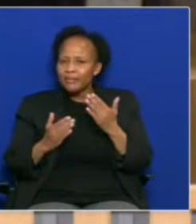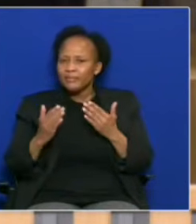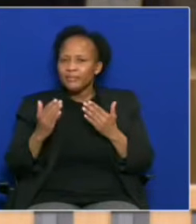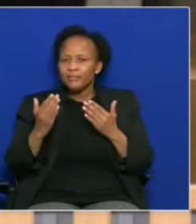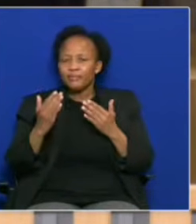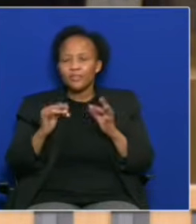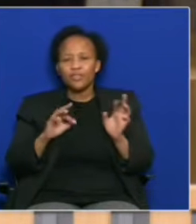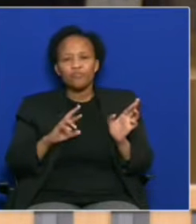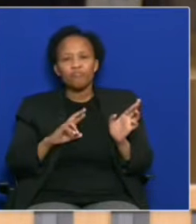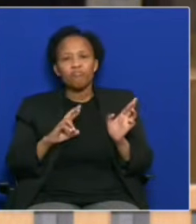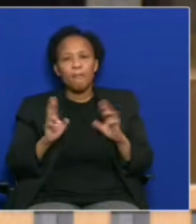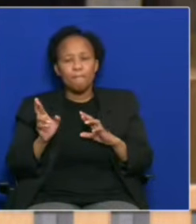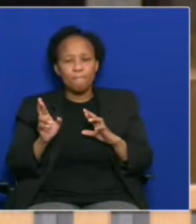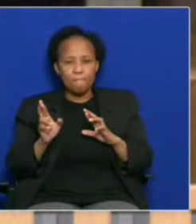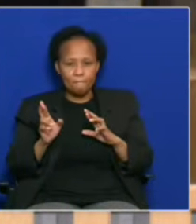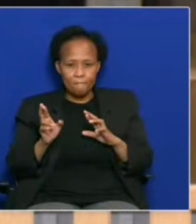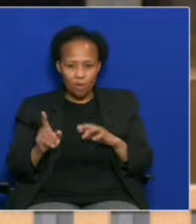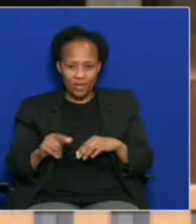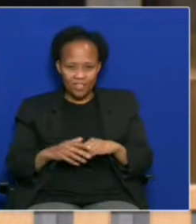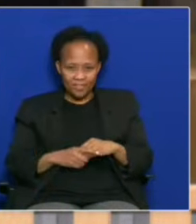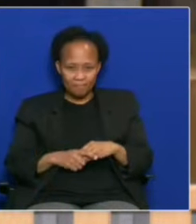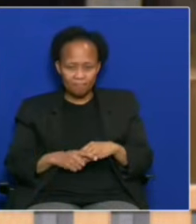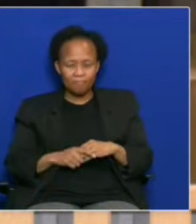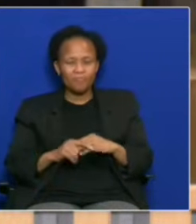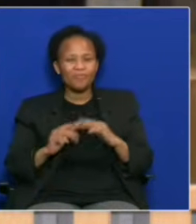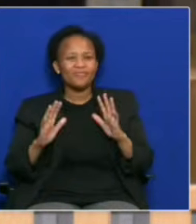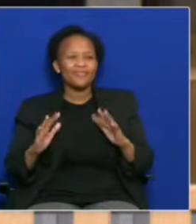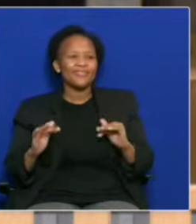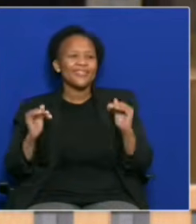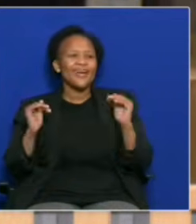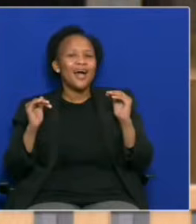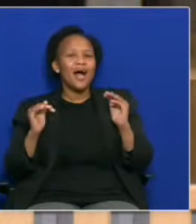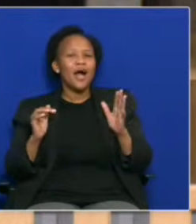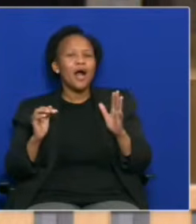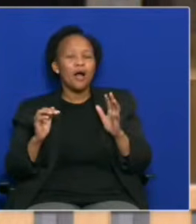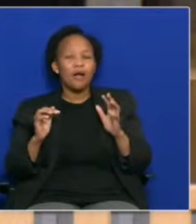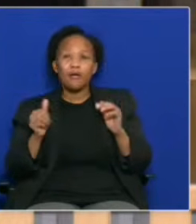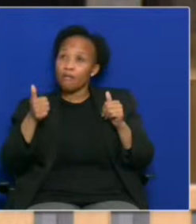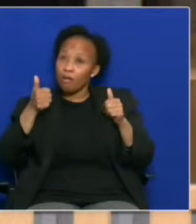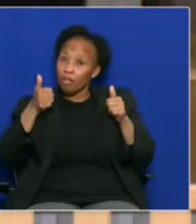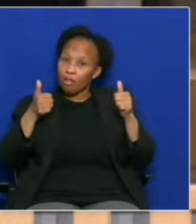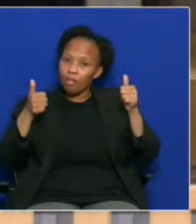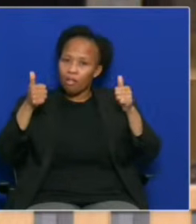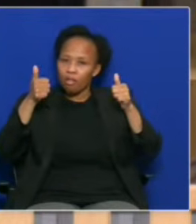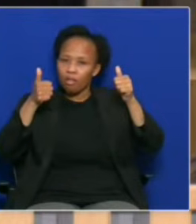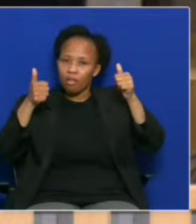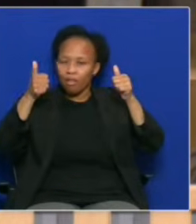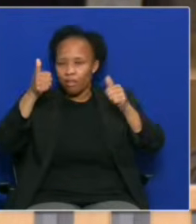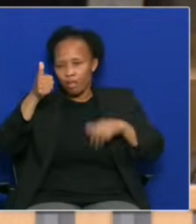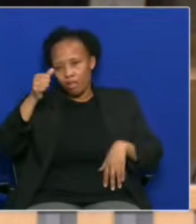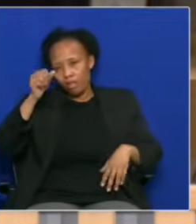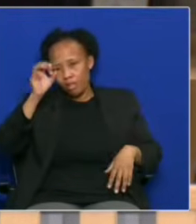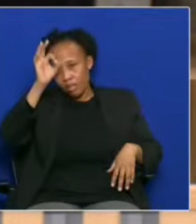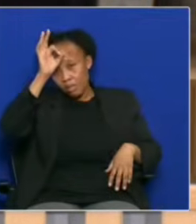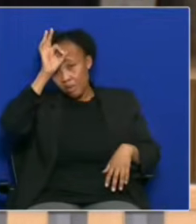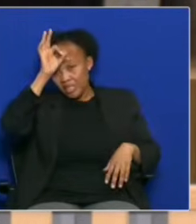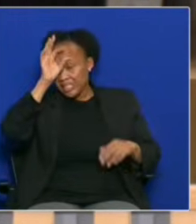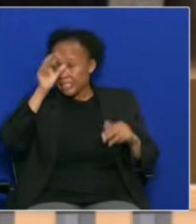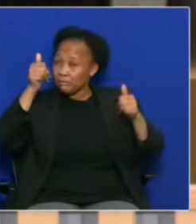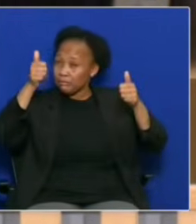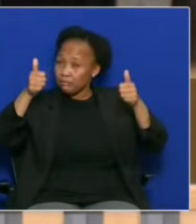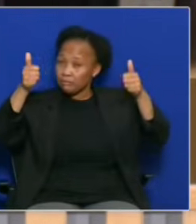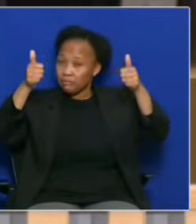these high-ranking police officials, open code, being involved in manipulating promotional